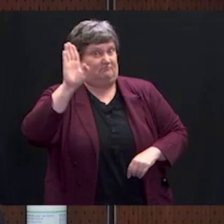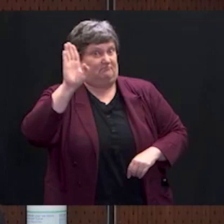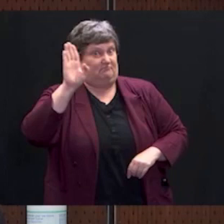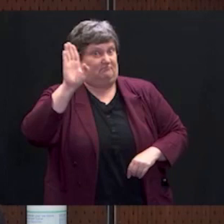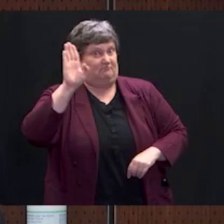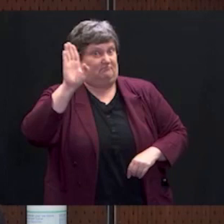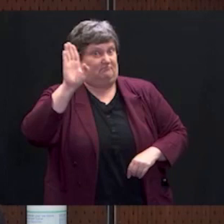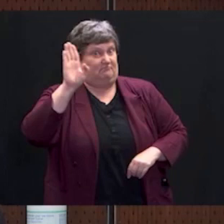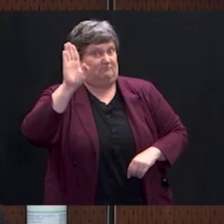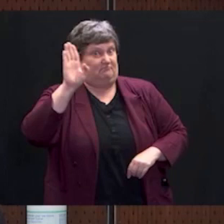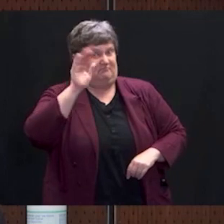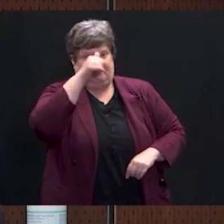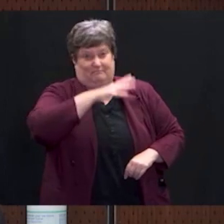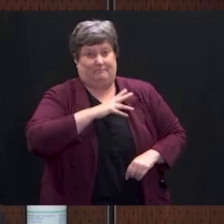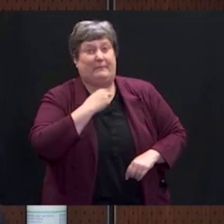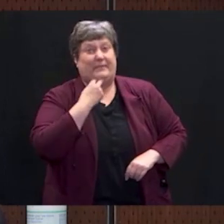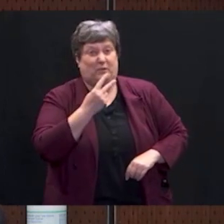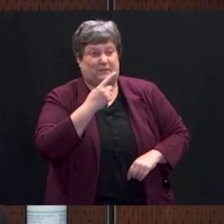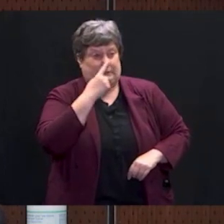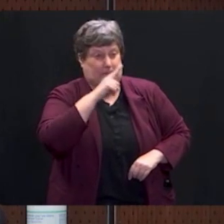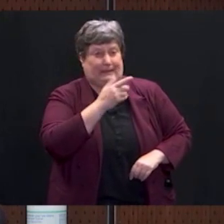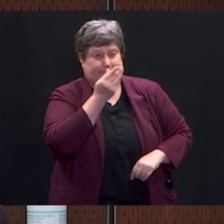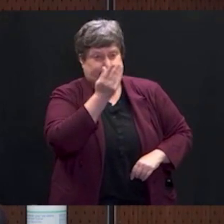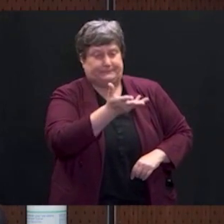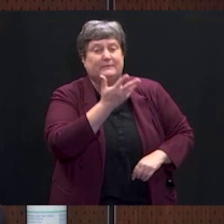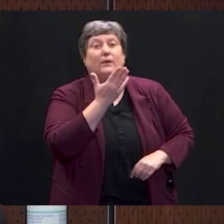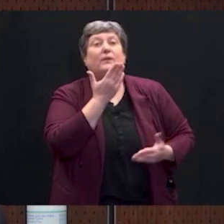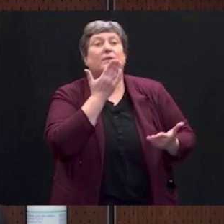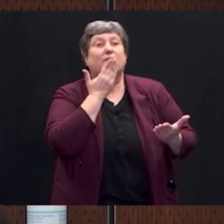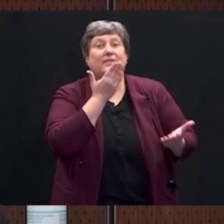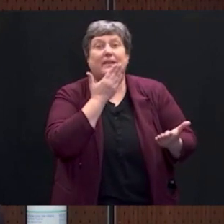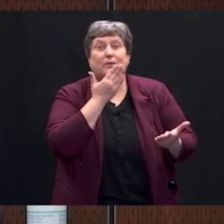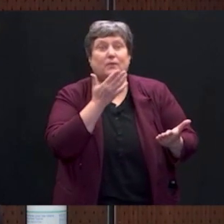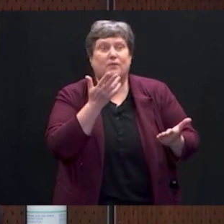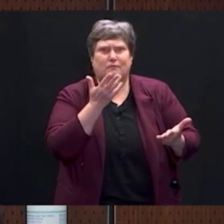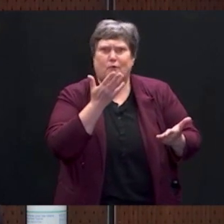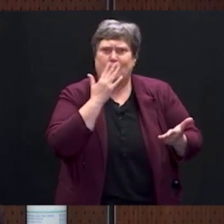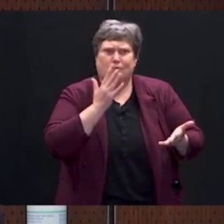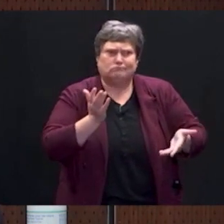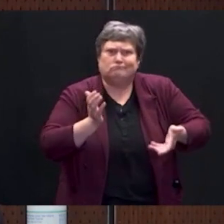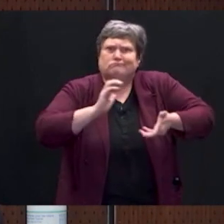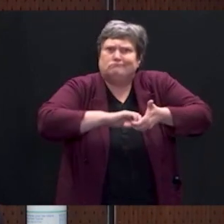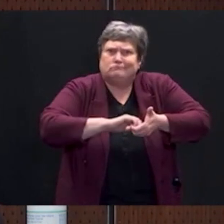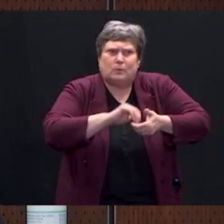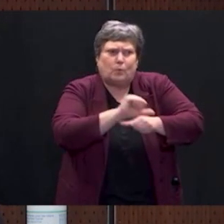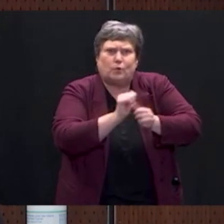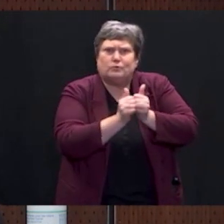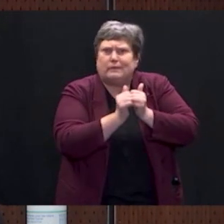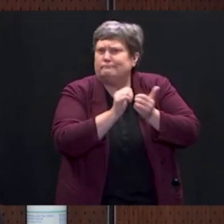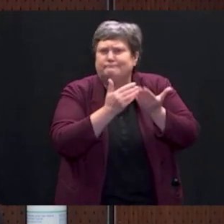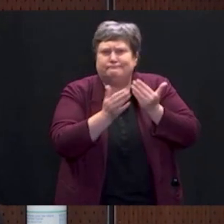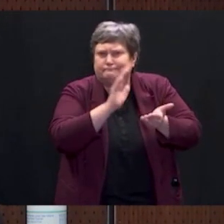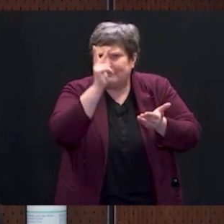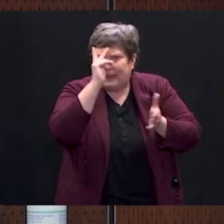Thank you, Mr. Chair. And if I could start just by saying thanks to my colleagues for their collaborative approach to this process.